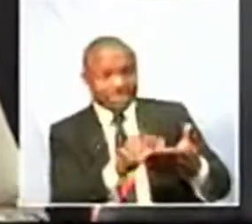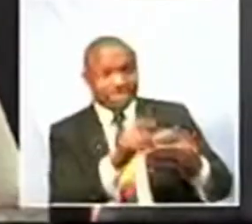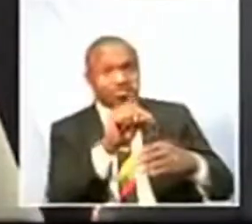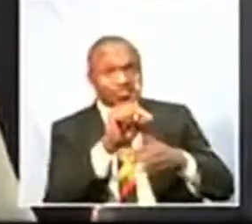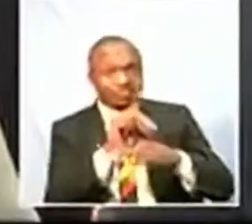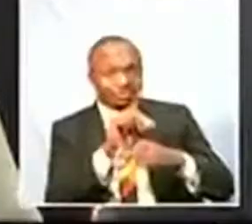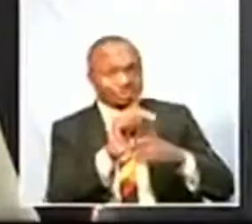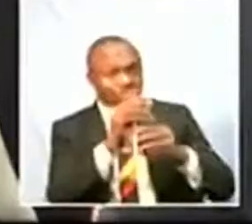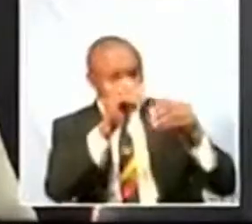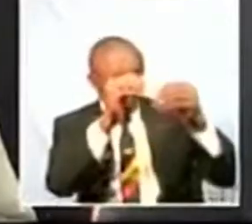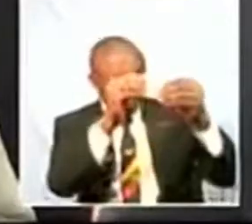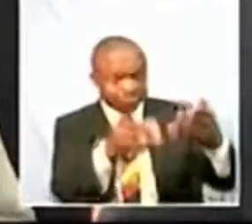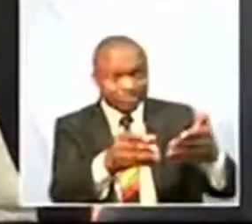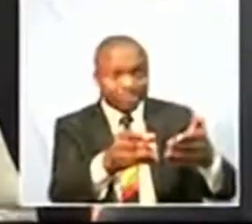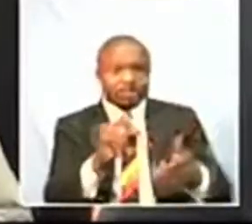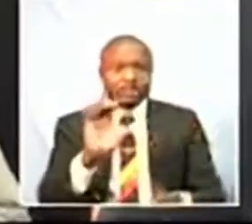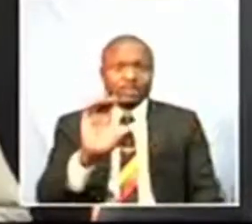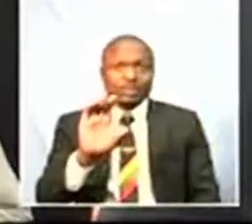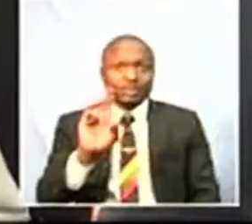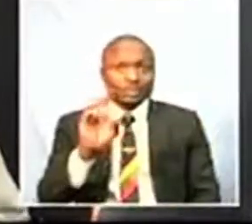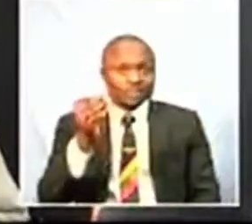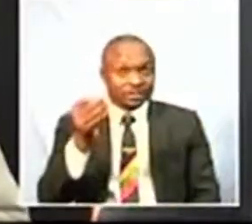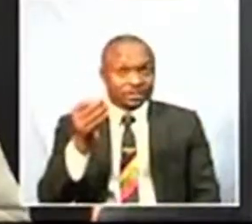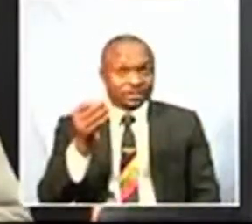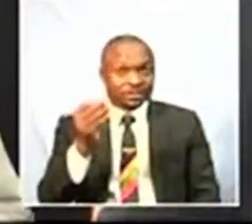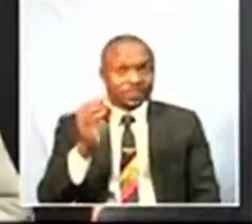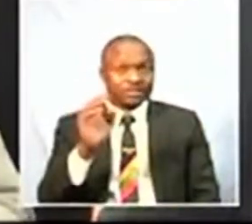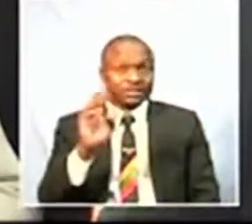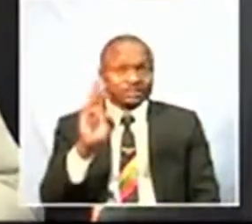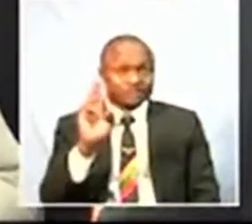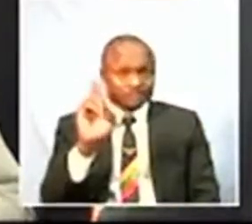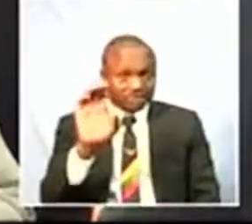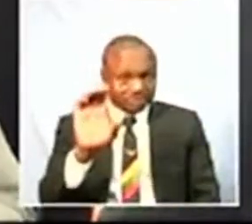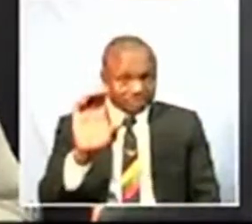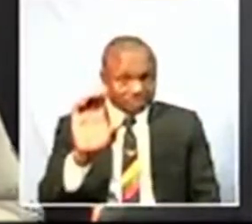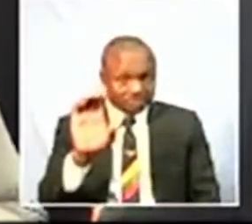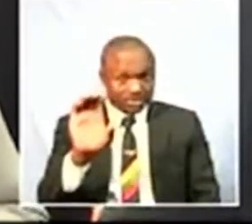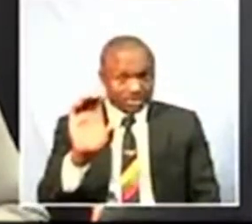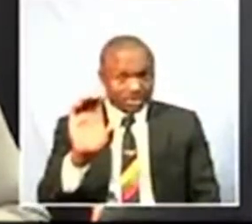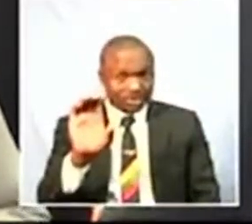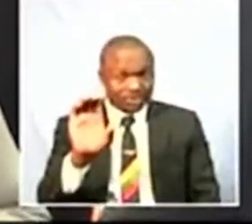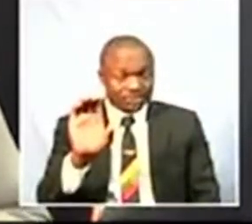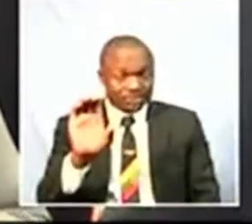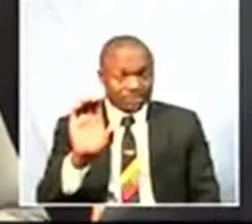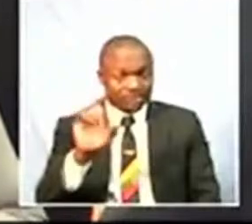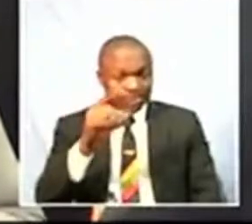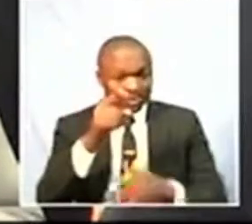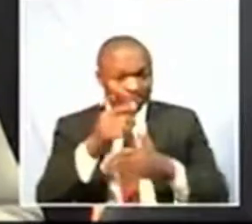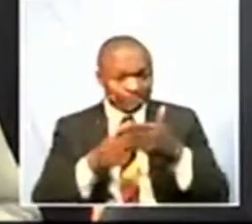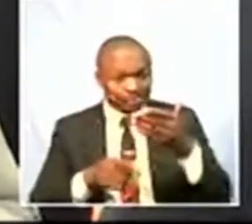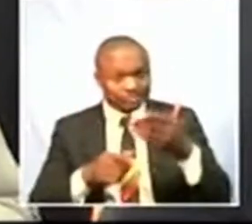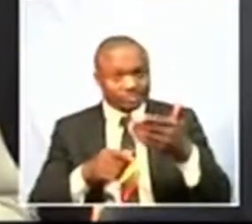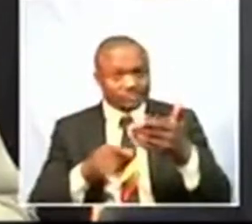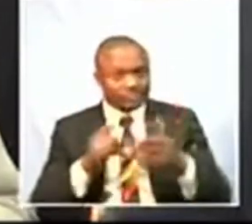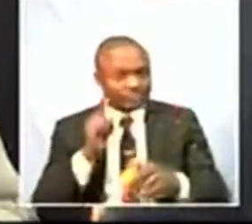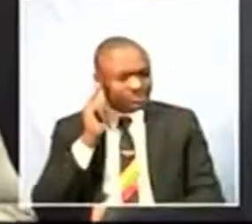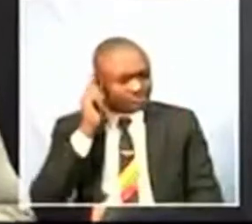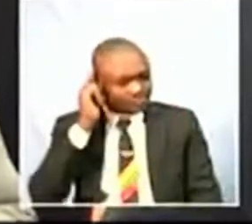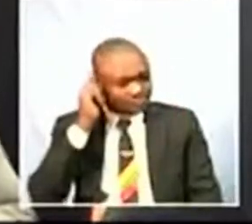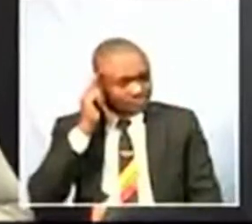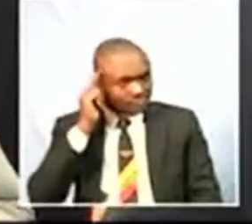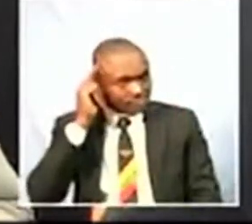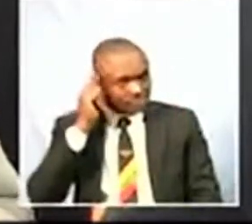already submitted by the WDCs in the previous year, what we thought we could do was